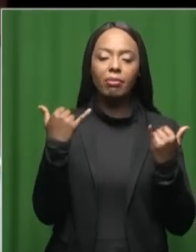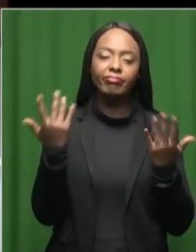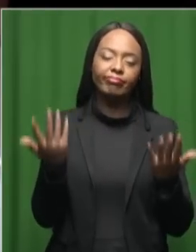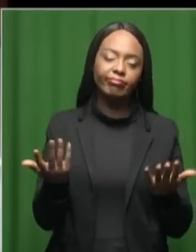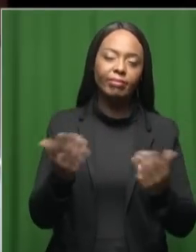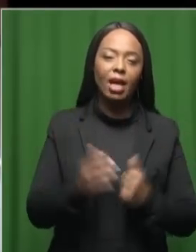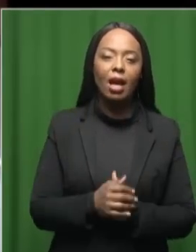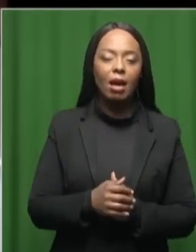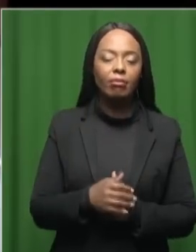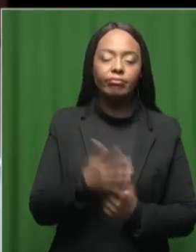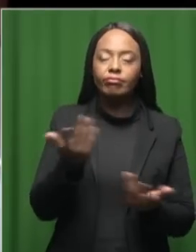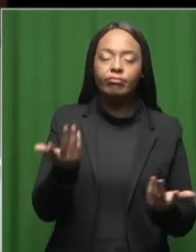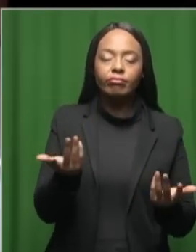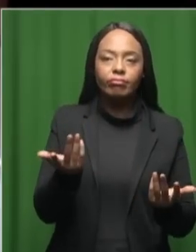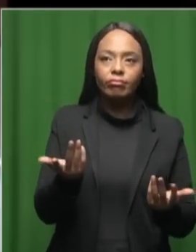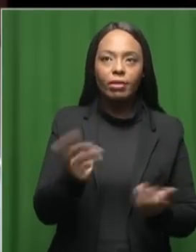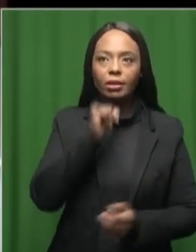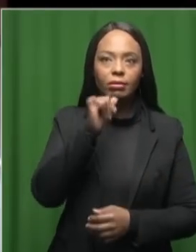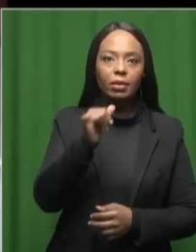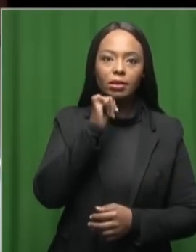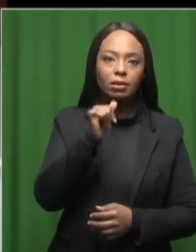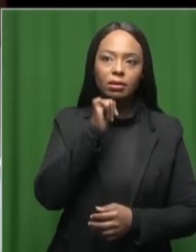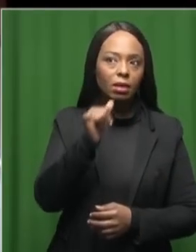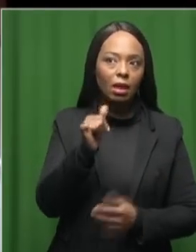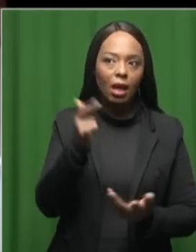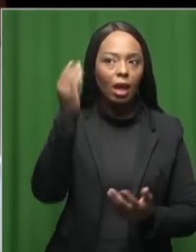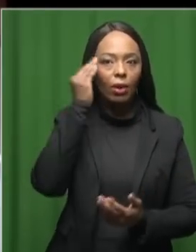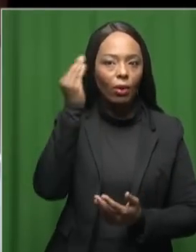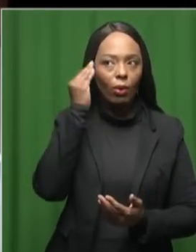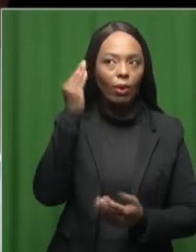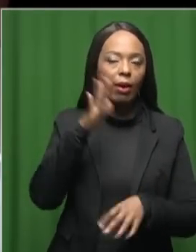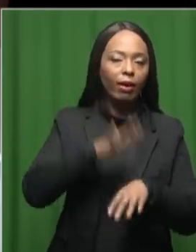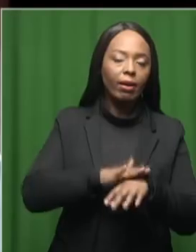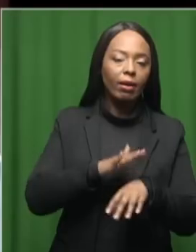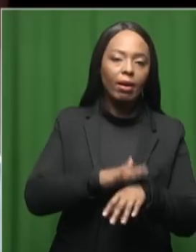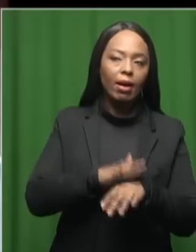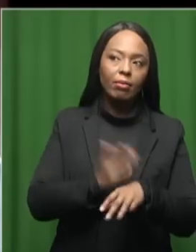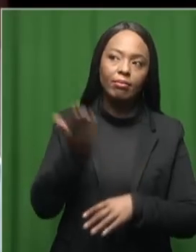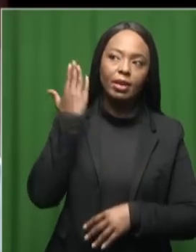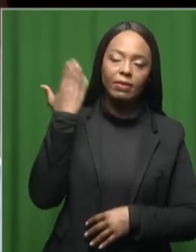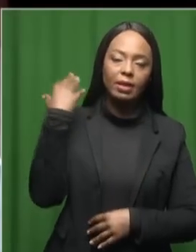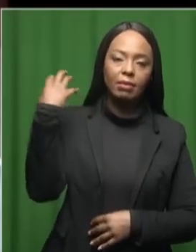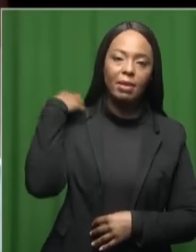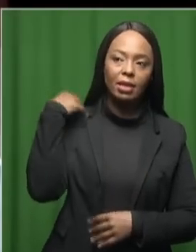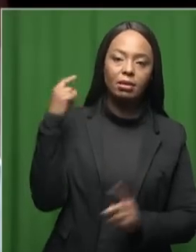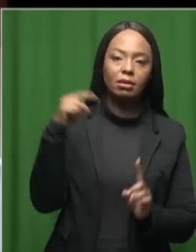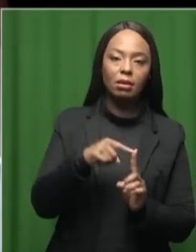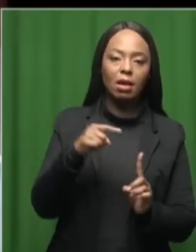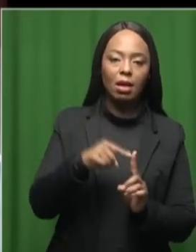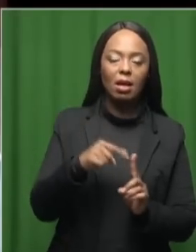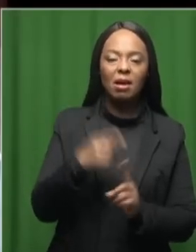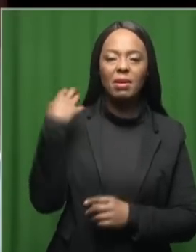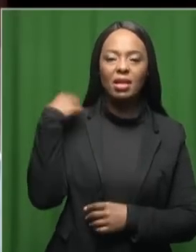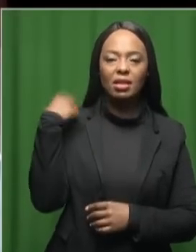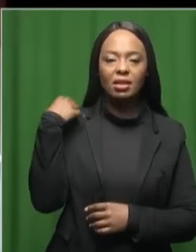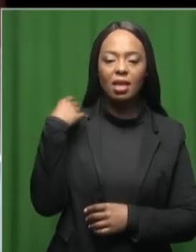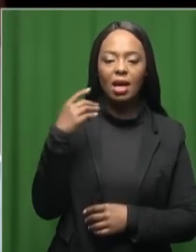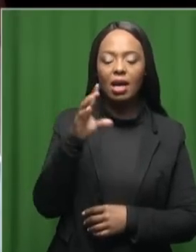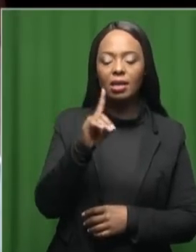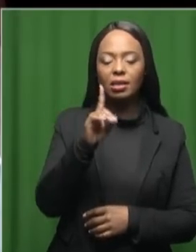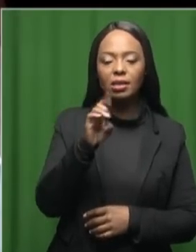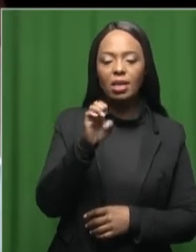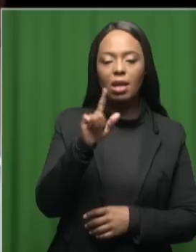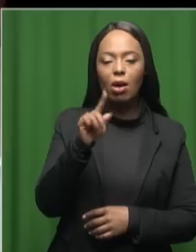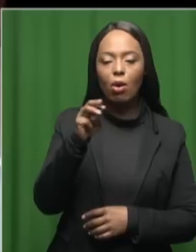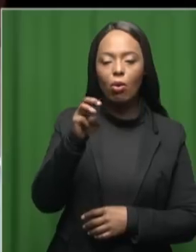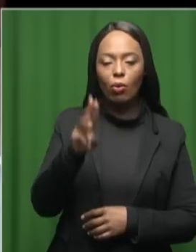it doesn't really matter who. I mean, I know that at the time, I know that the previous minister was Minister DeLille that was in this particular portfolio.